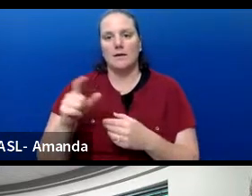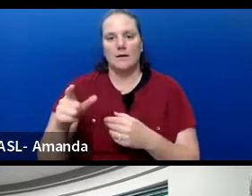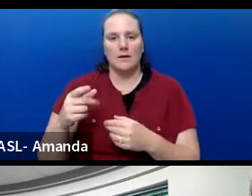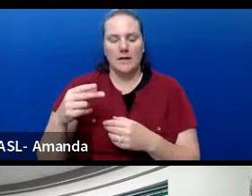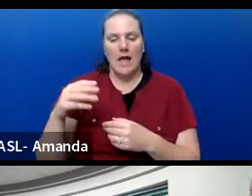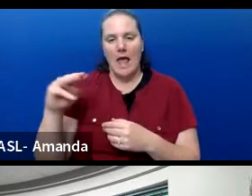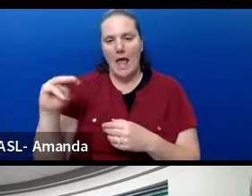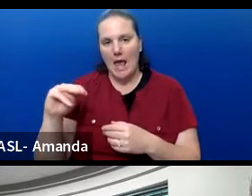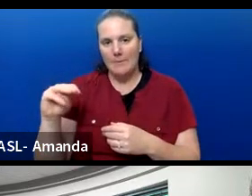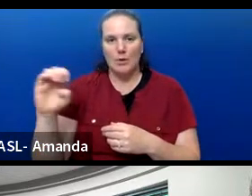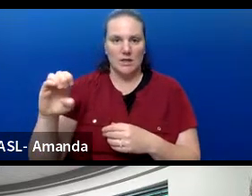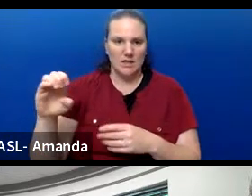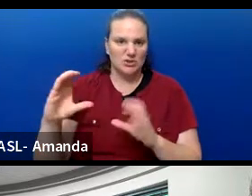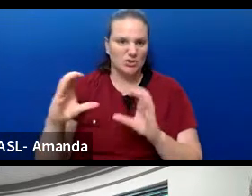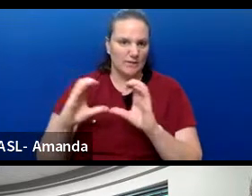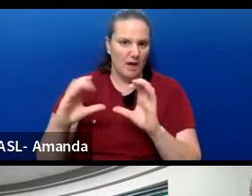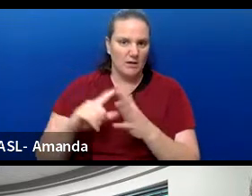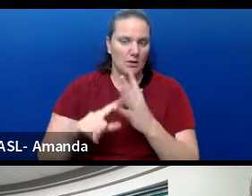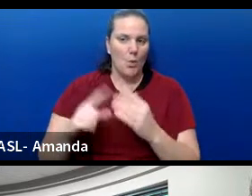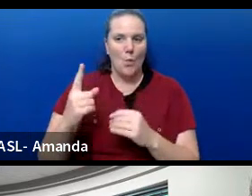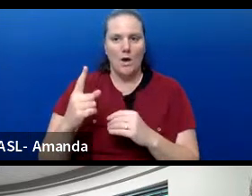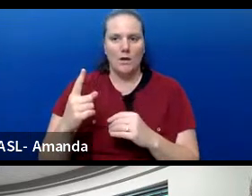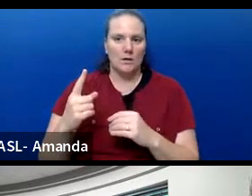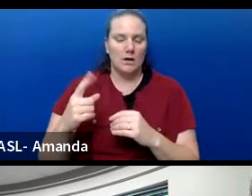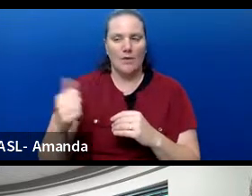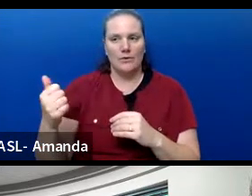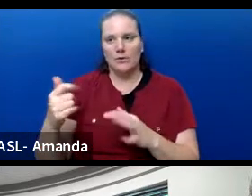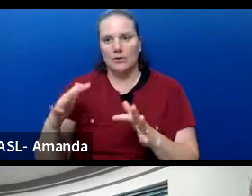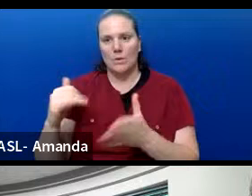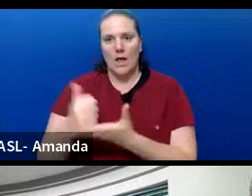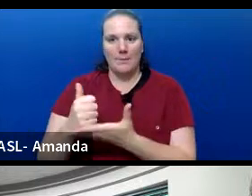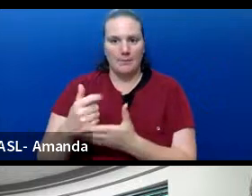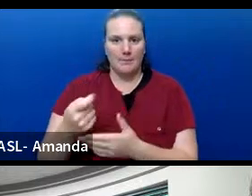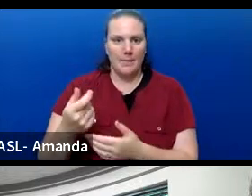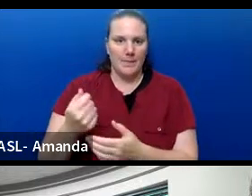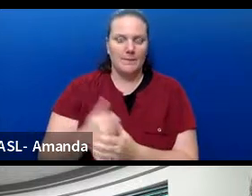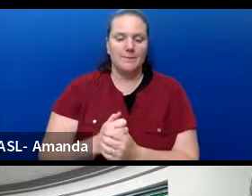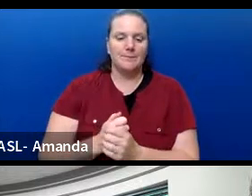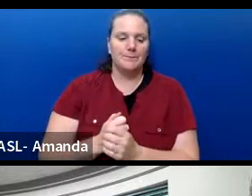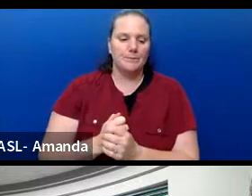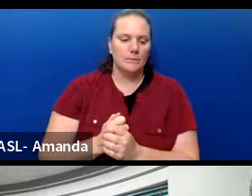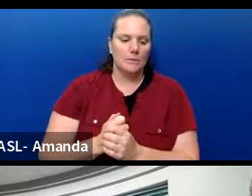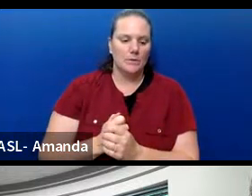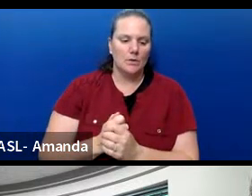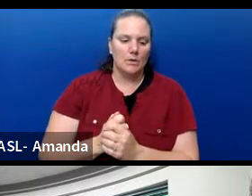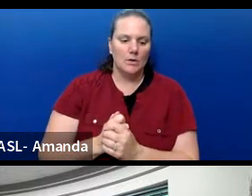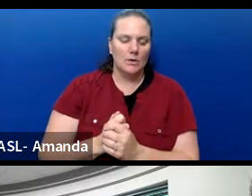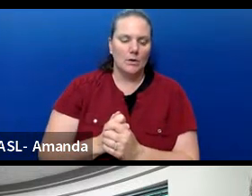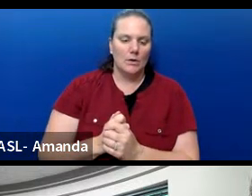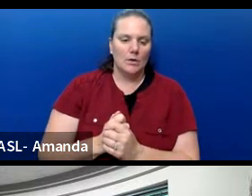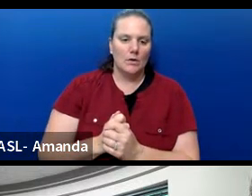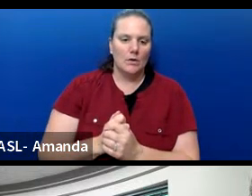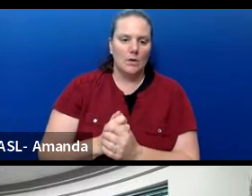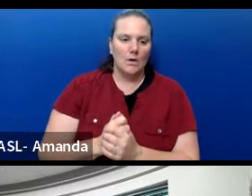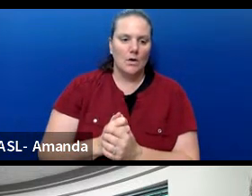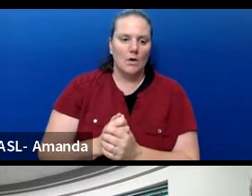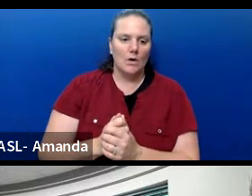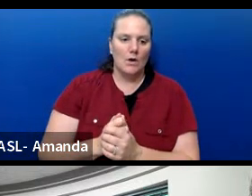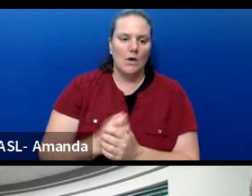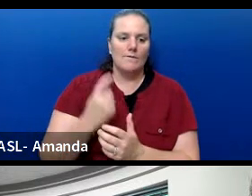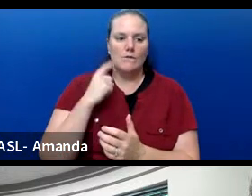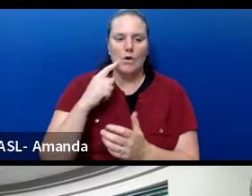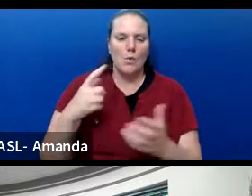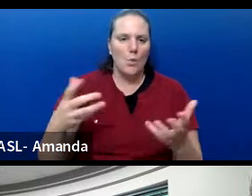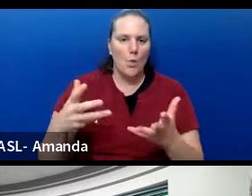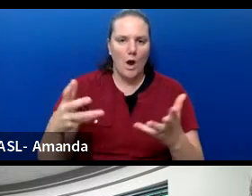E or one other sort of alphabet. Part of what's